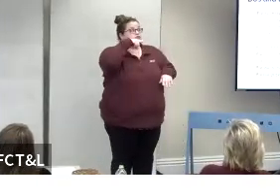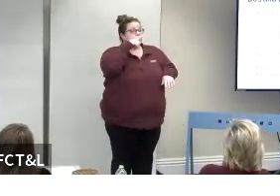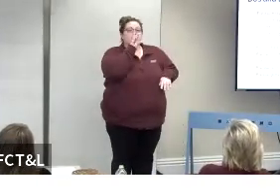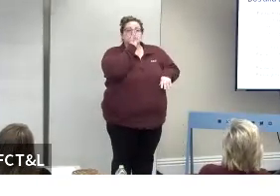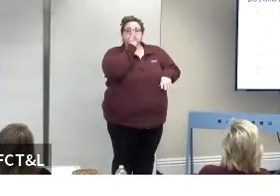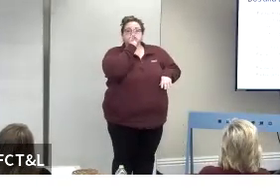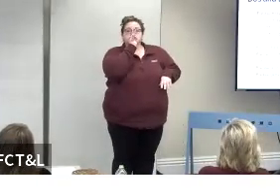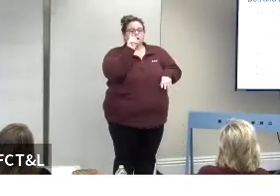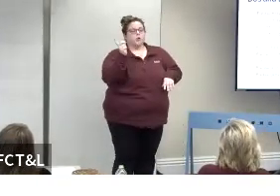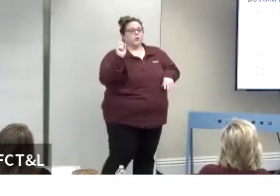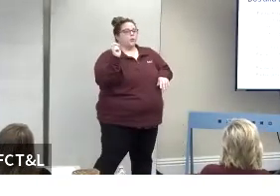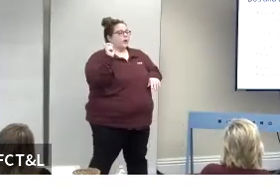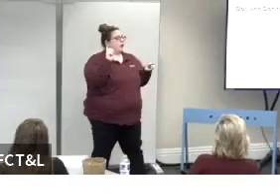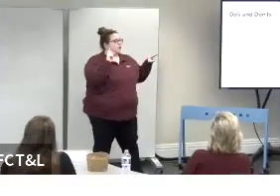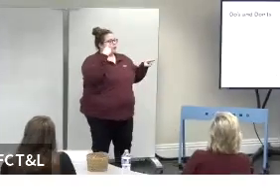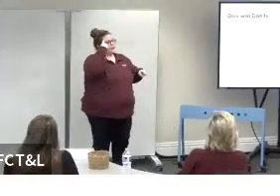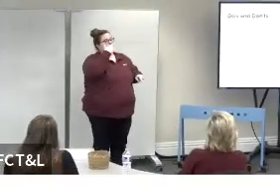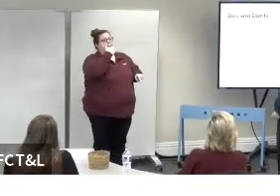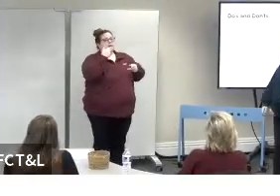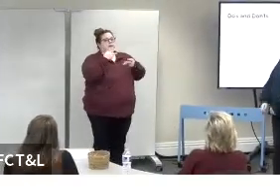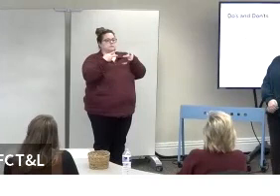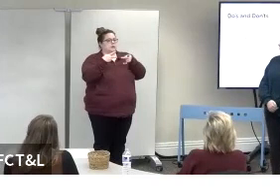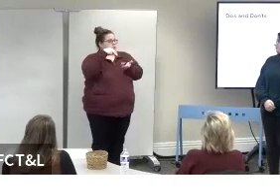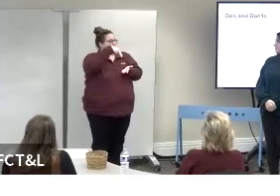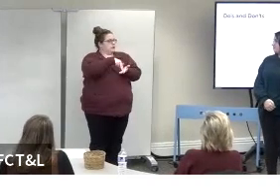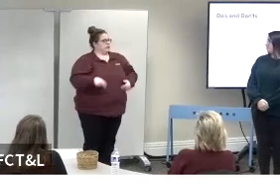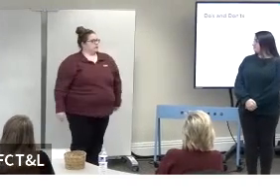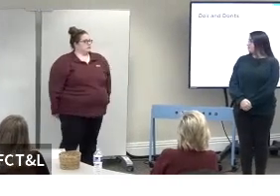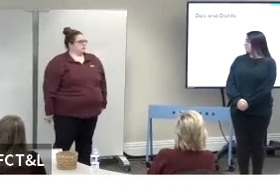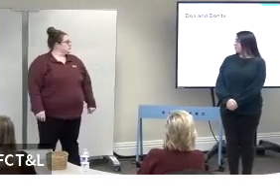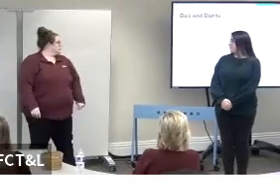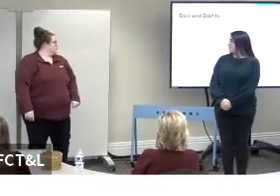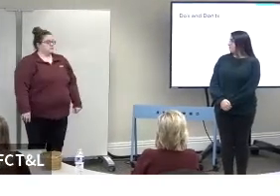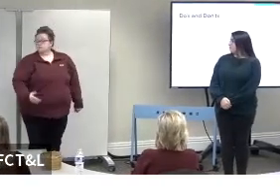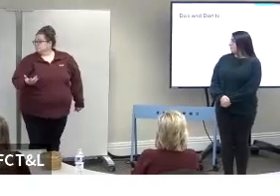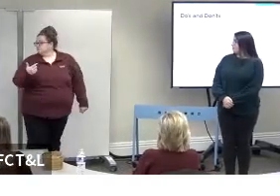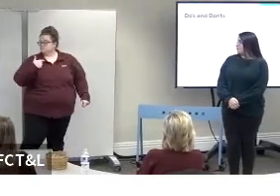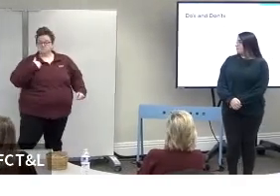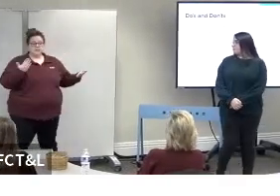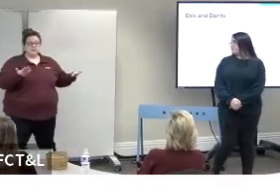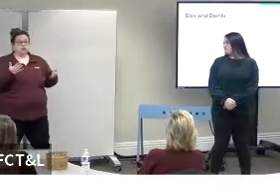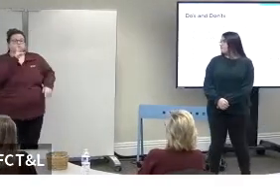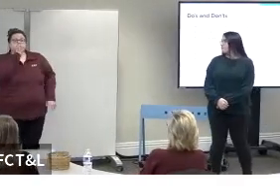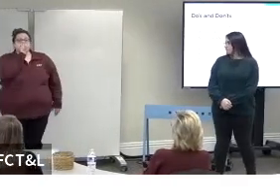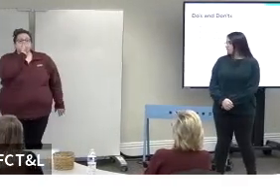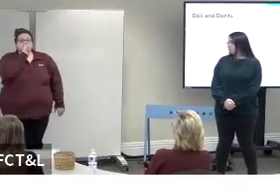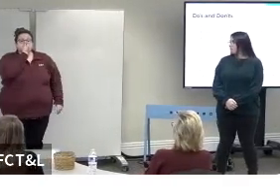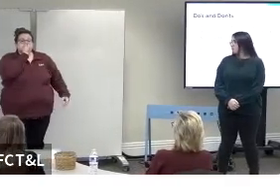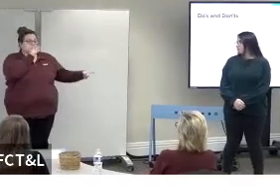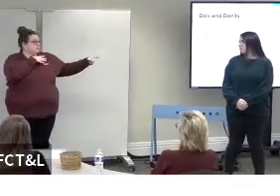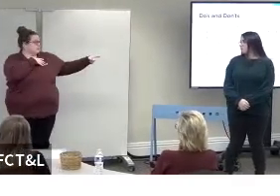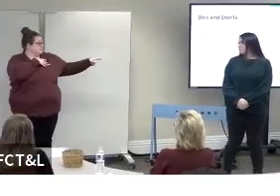this. I'm a hearing instructor, so where do you think would be the best place for you to stand if you were interpreting for my